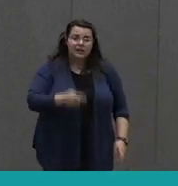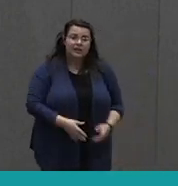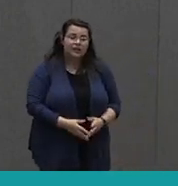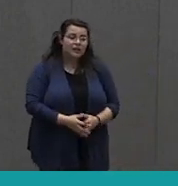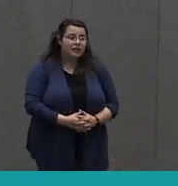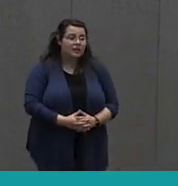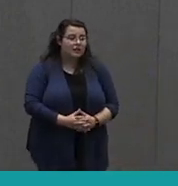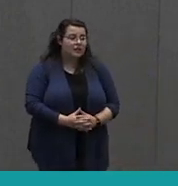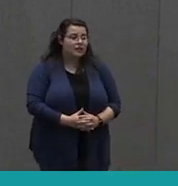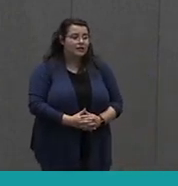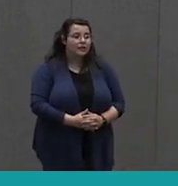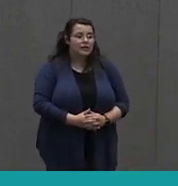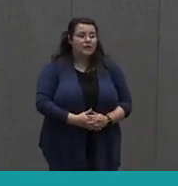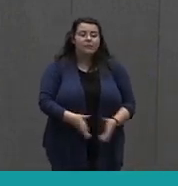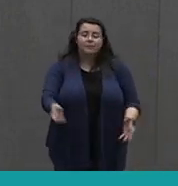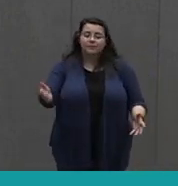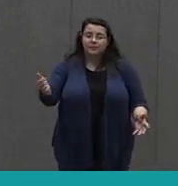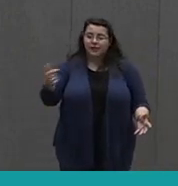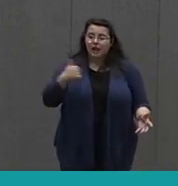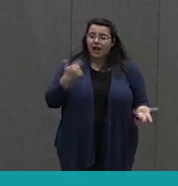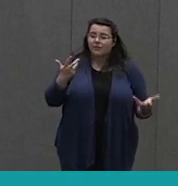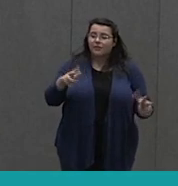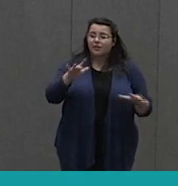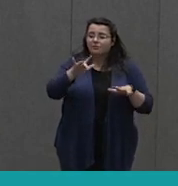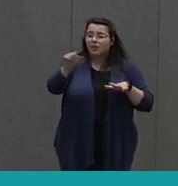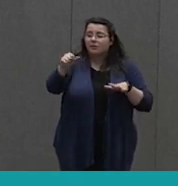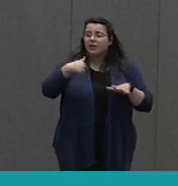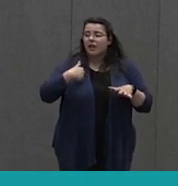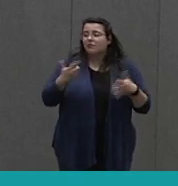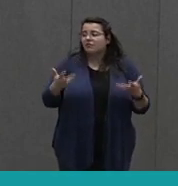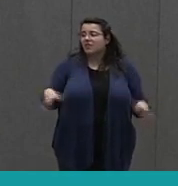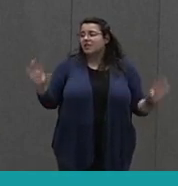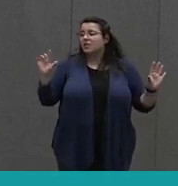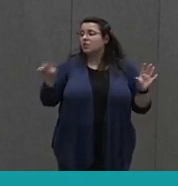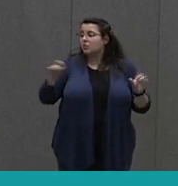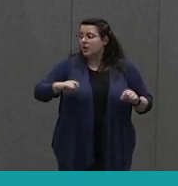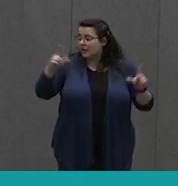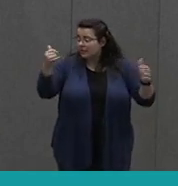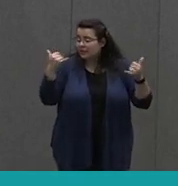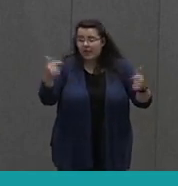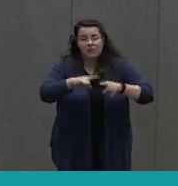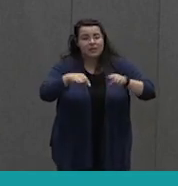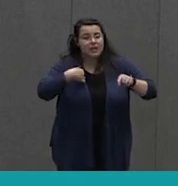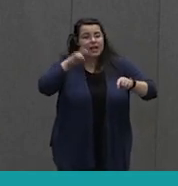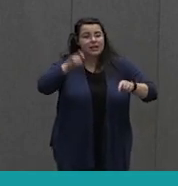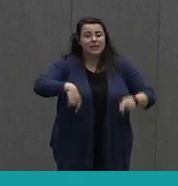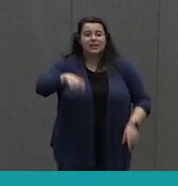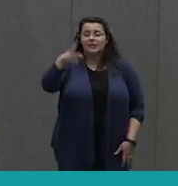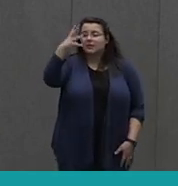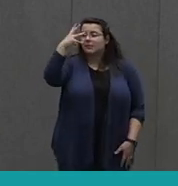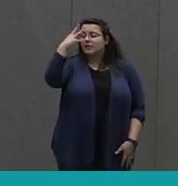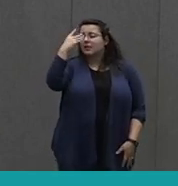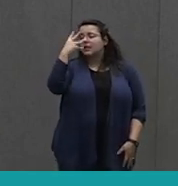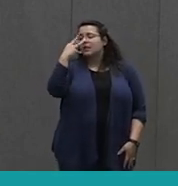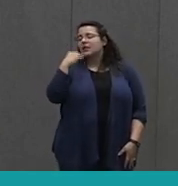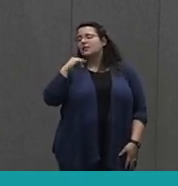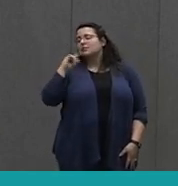Next up, the river. Lights, flash, driver, reverse. Get me